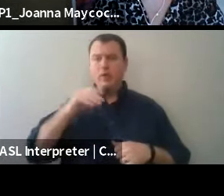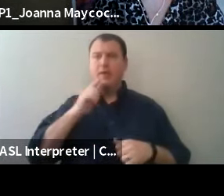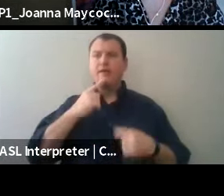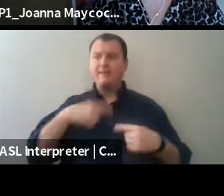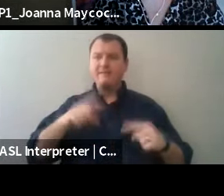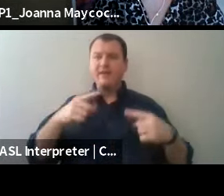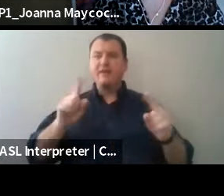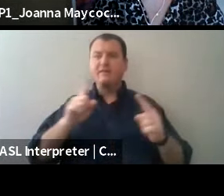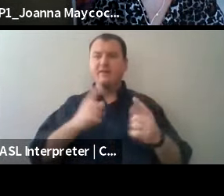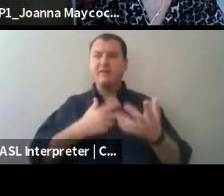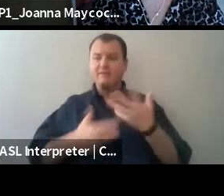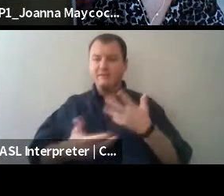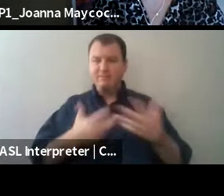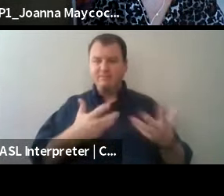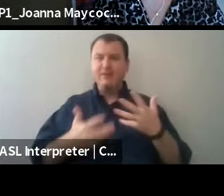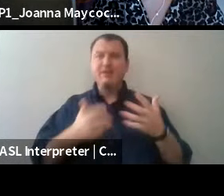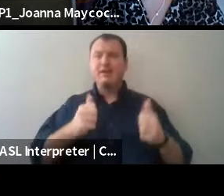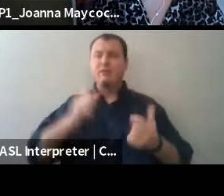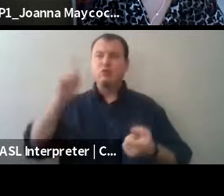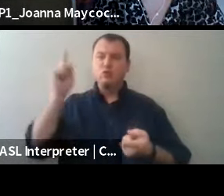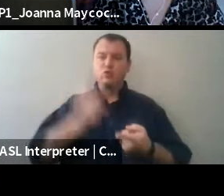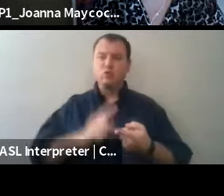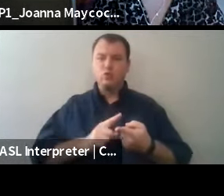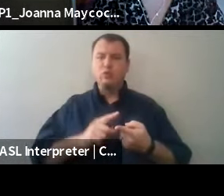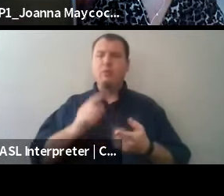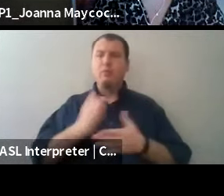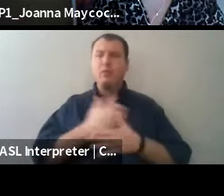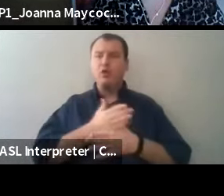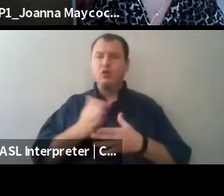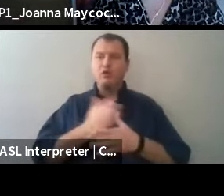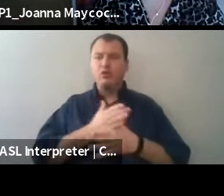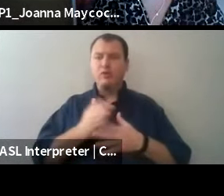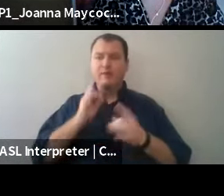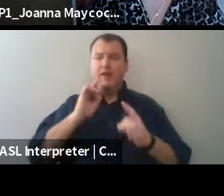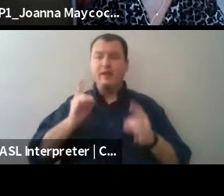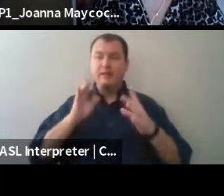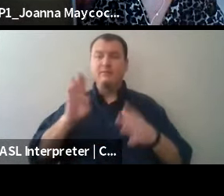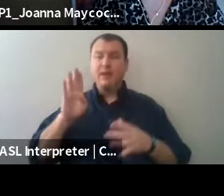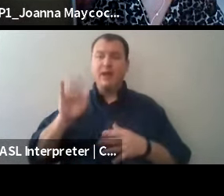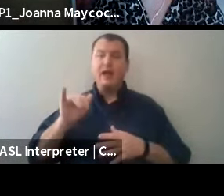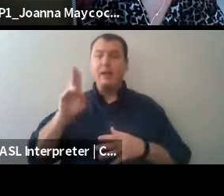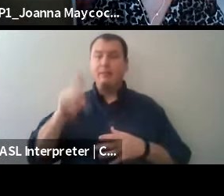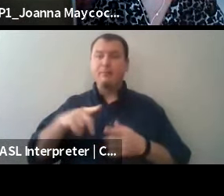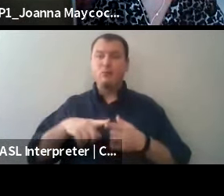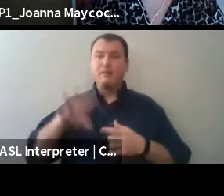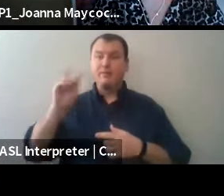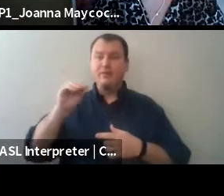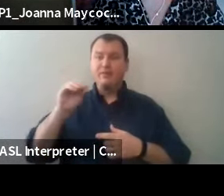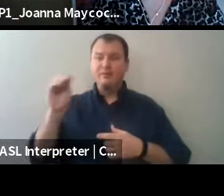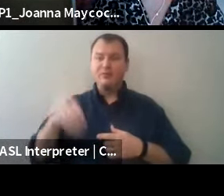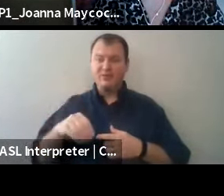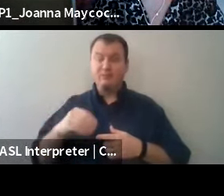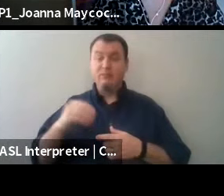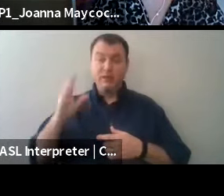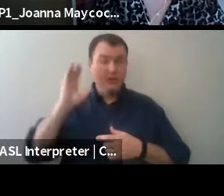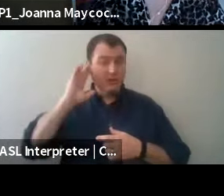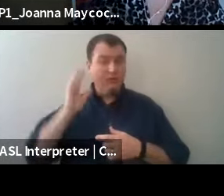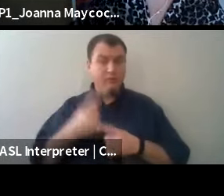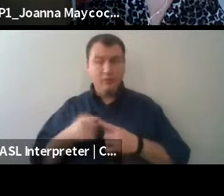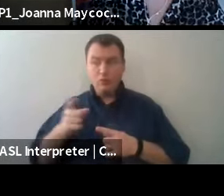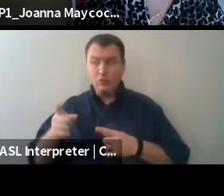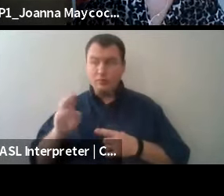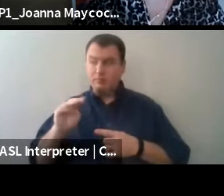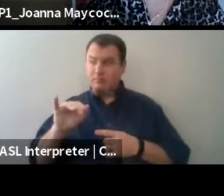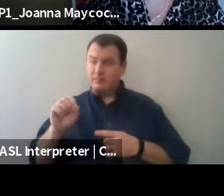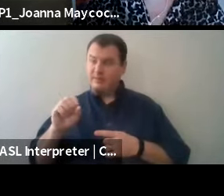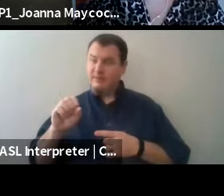actually reduce intimate partner violence by up to 50%. We'd love to hear from you, Ms. Singh, from your experience,